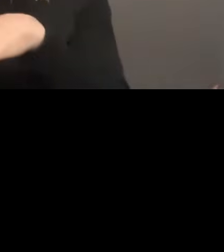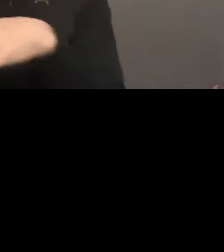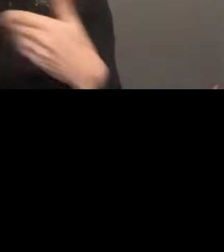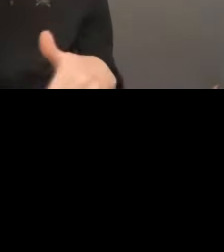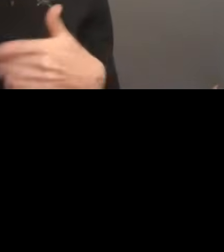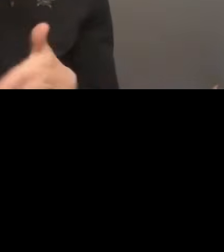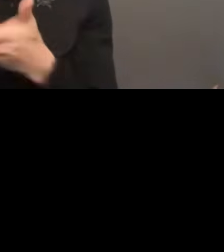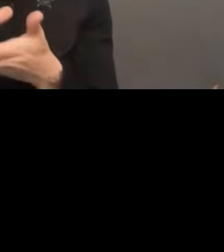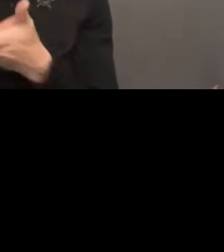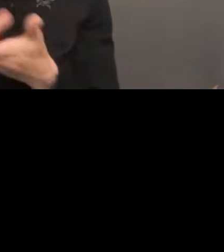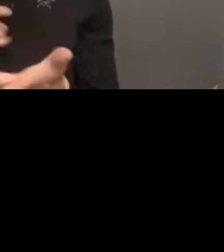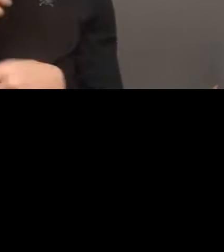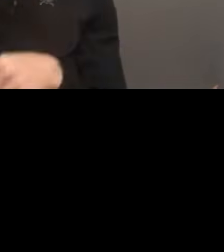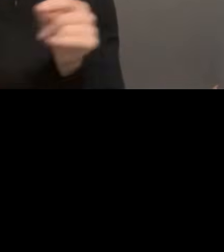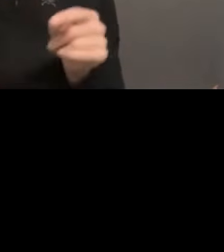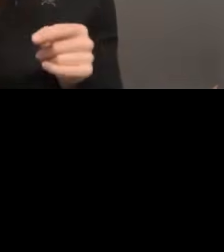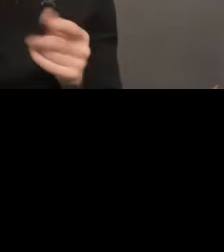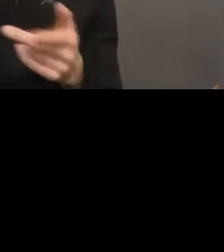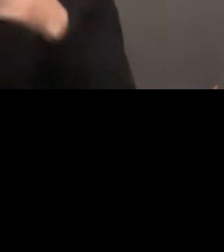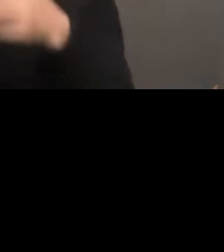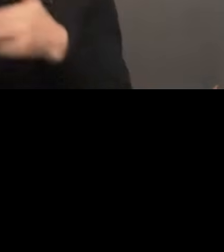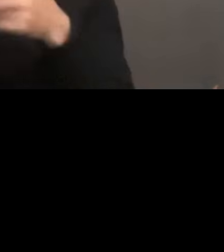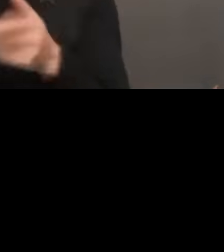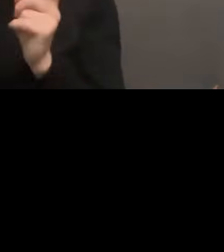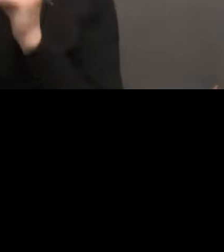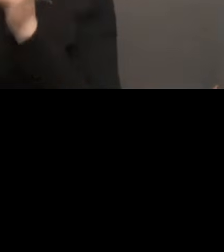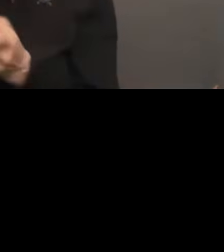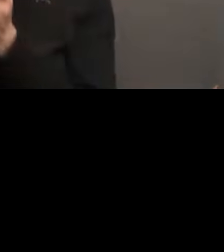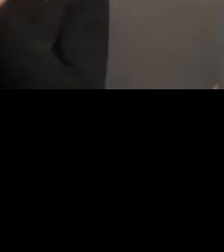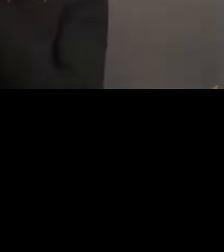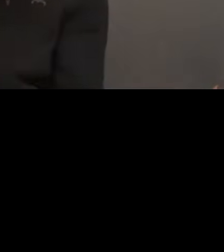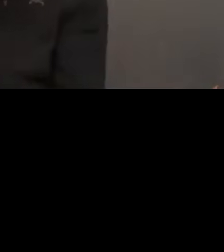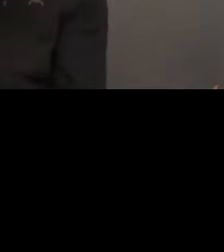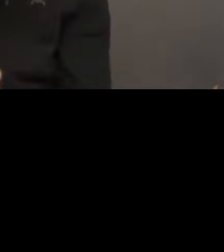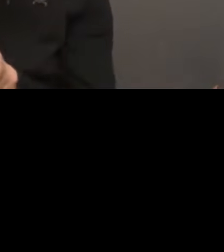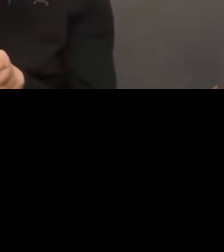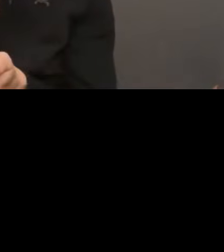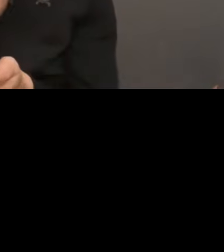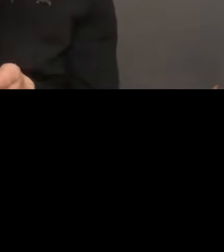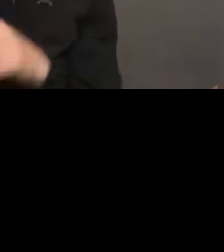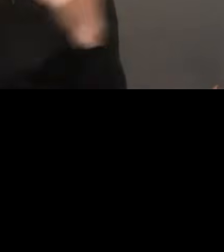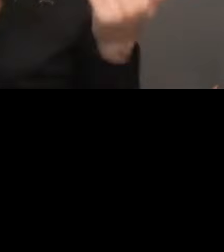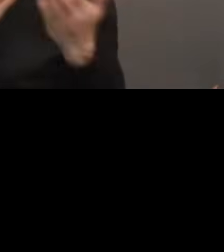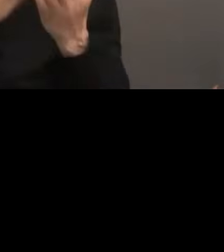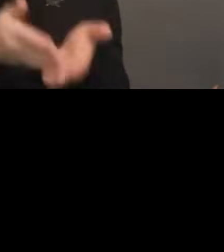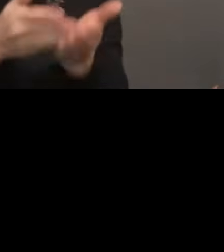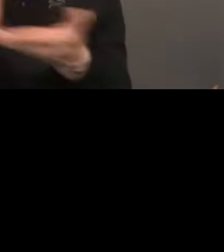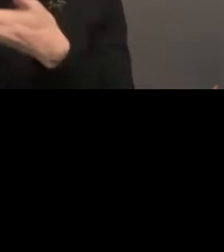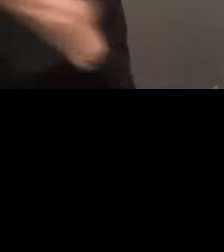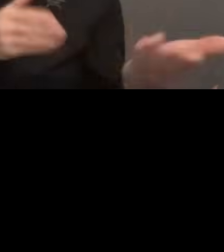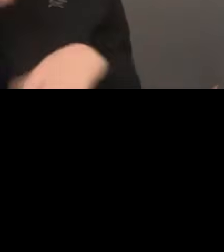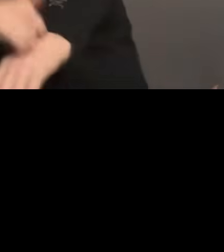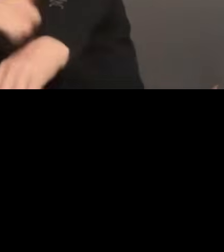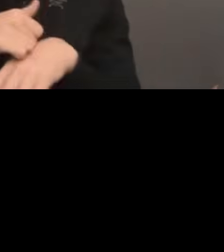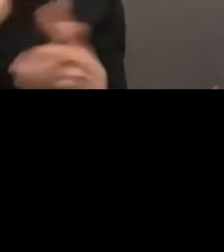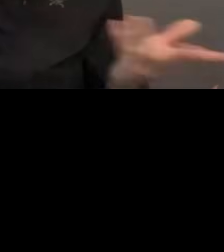can't say that the weight of the ship contributed to the sinking, simply because we know of other ships transporting marble cargoes